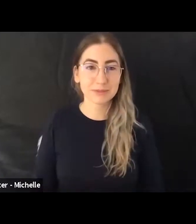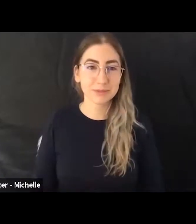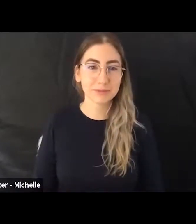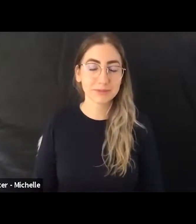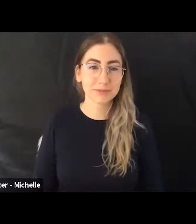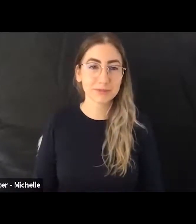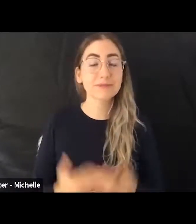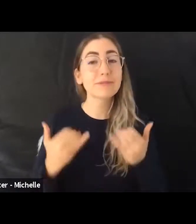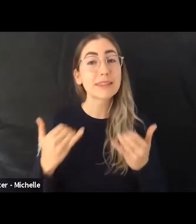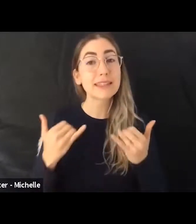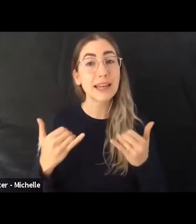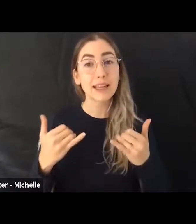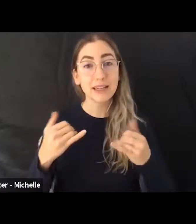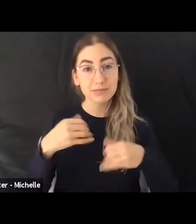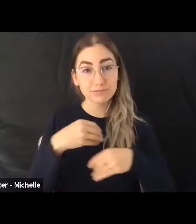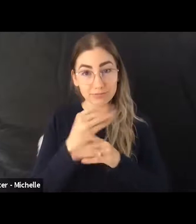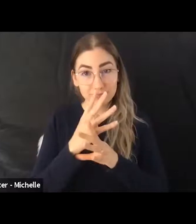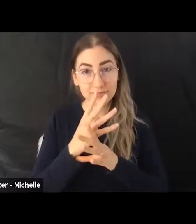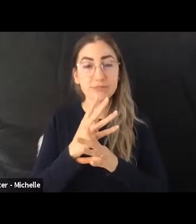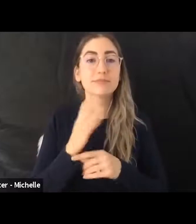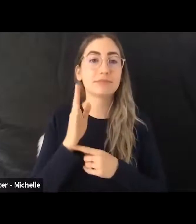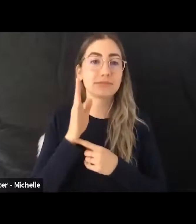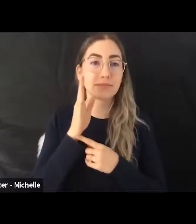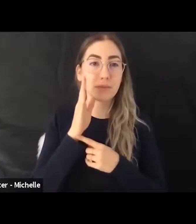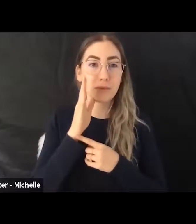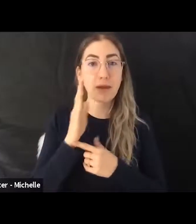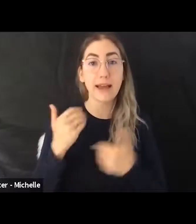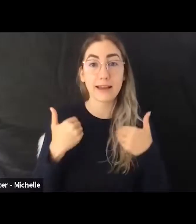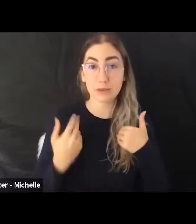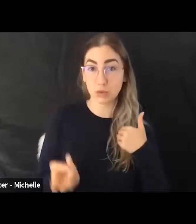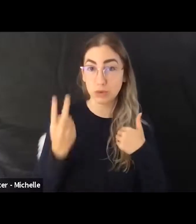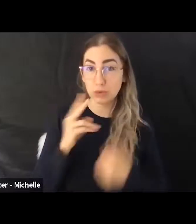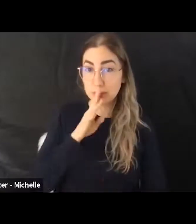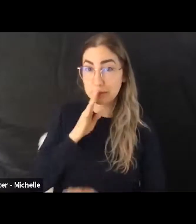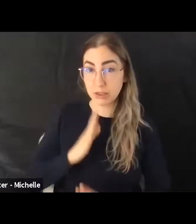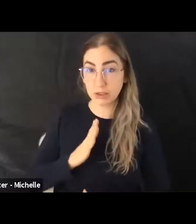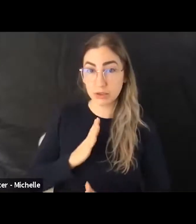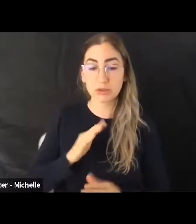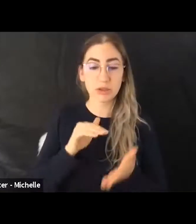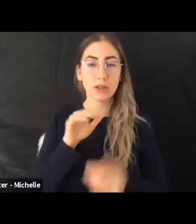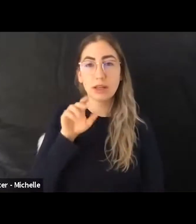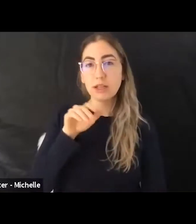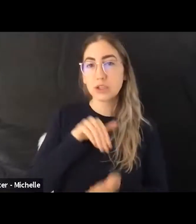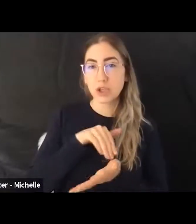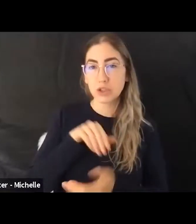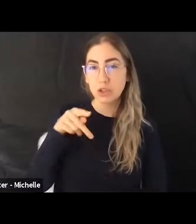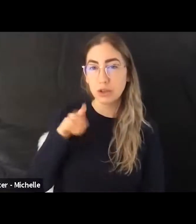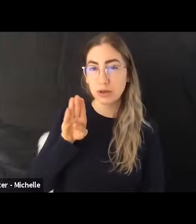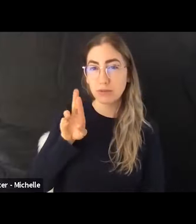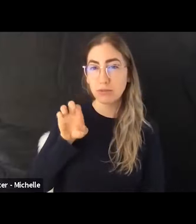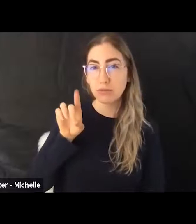Today's webinar will consist of our two speakers, Dr. Brenda Poon and Dr. Lorienne